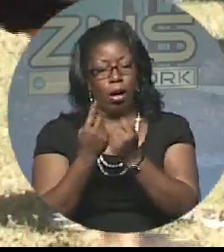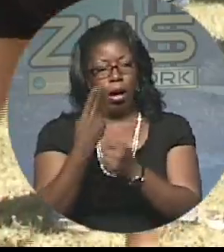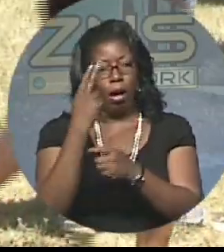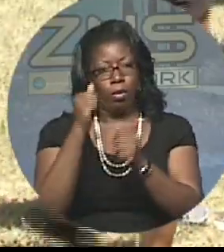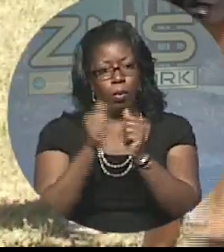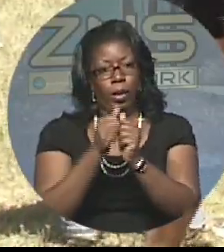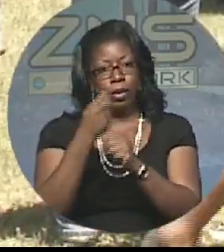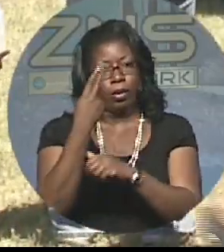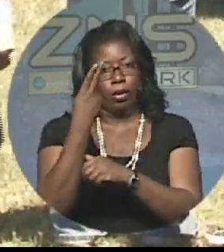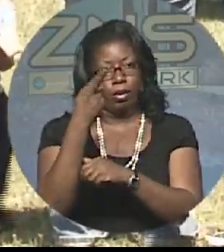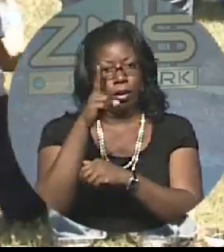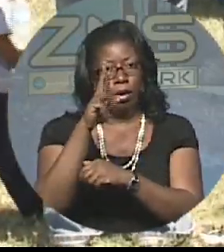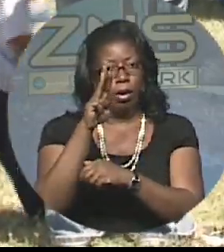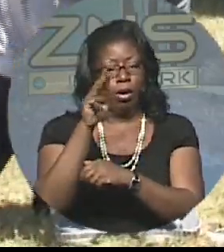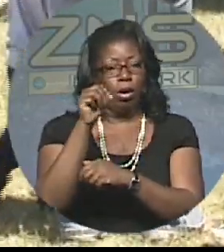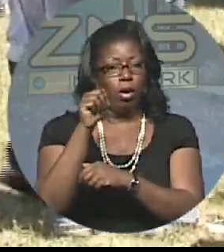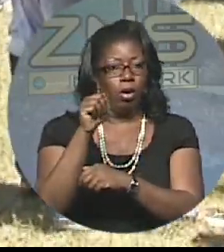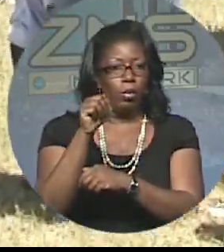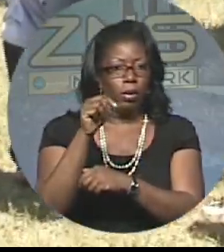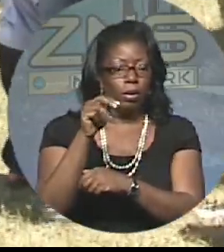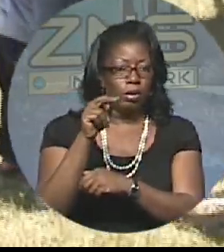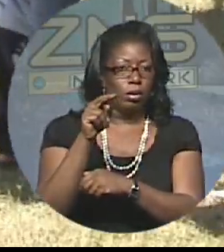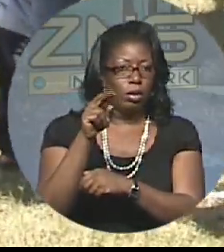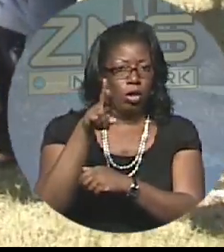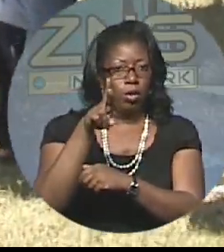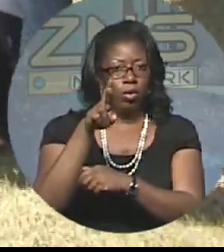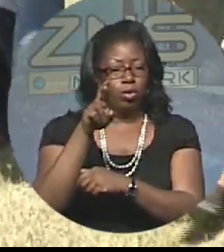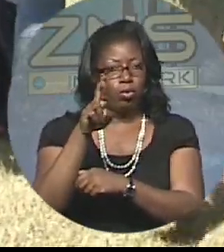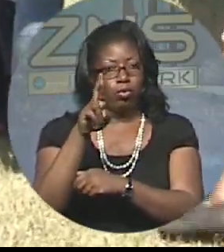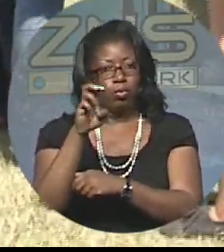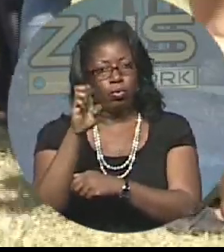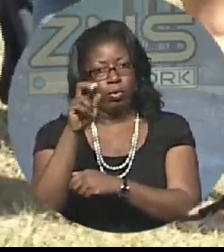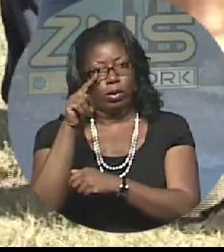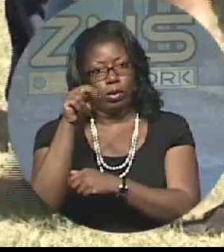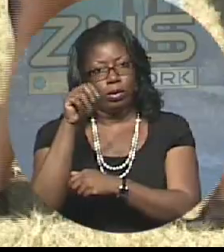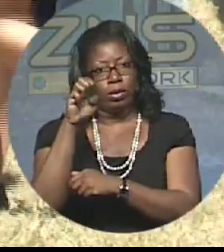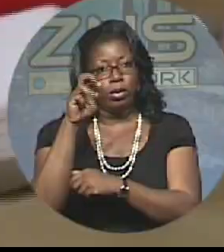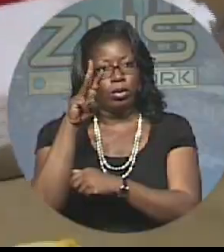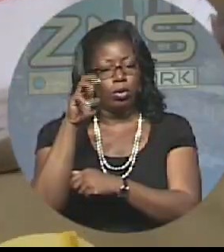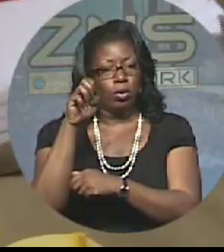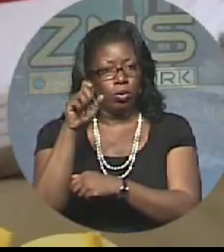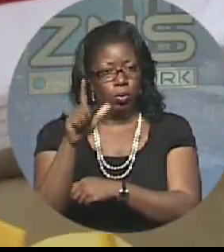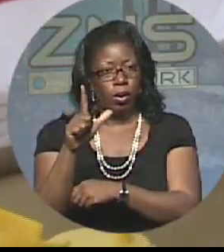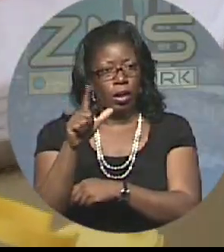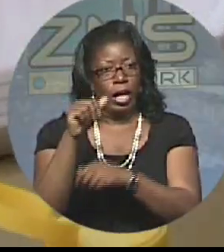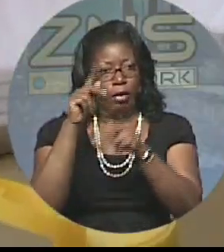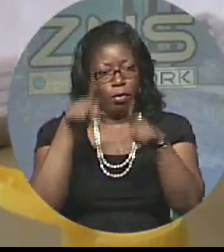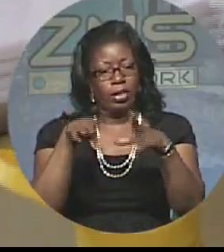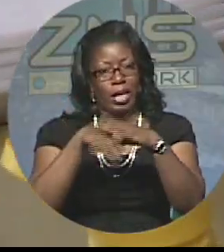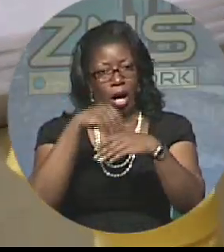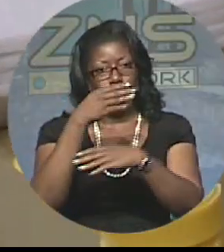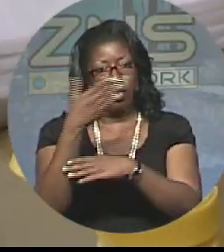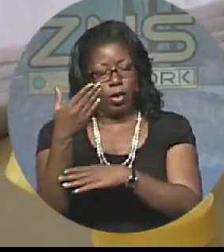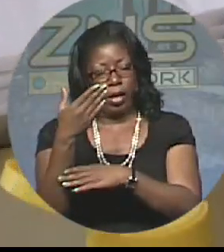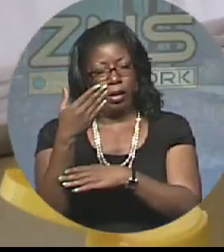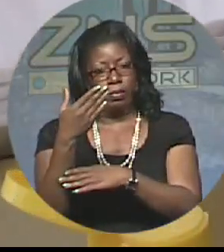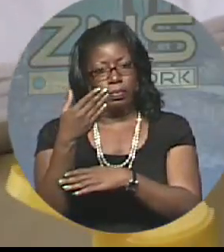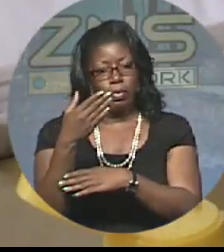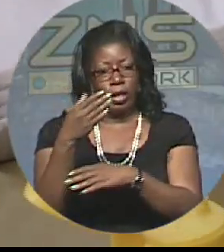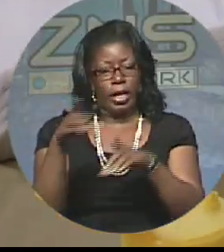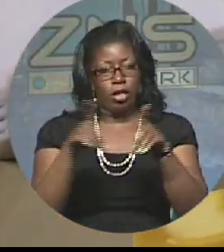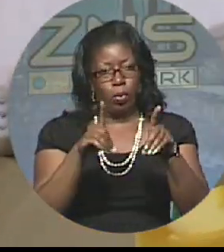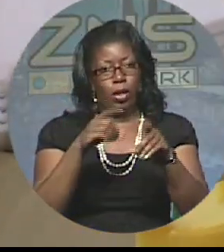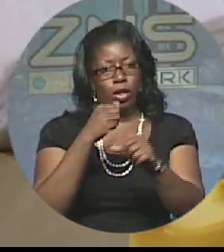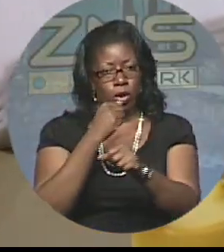Renewal 2.0 team to put today's event together. And really, without everybody out there doing the footwork, mouth